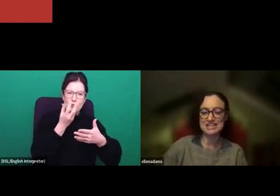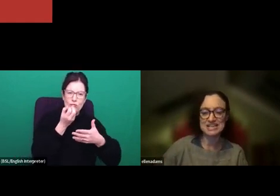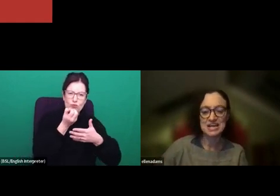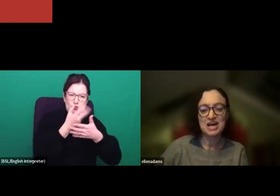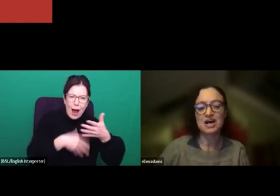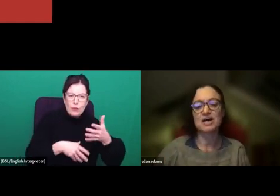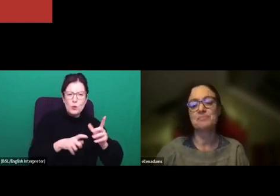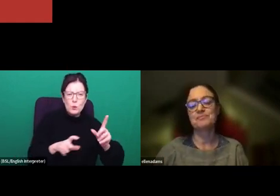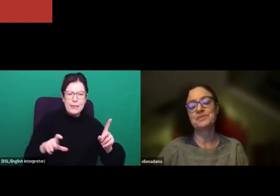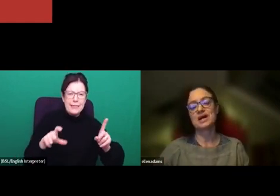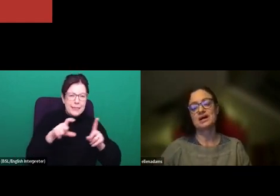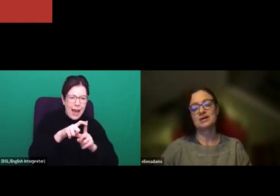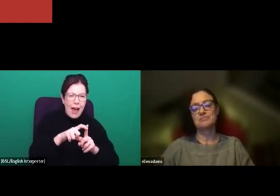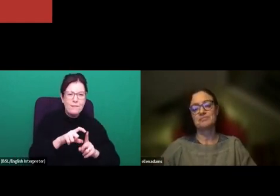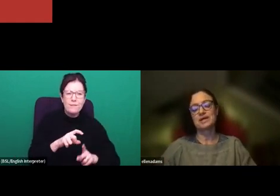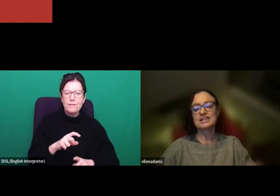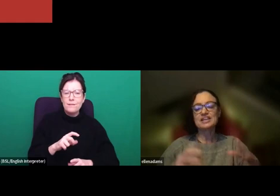capital D.